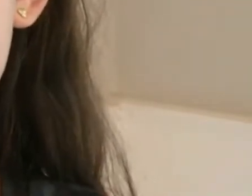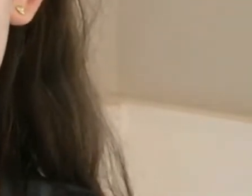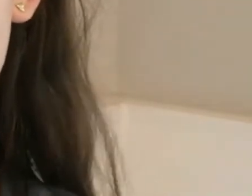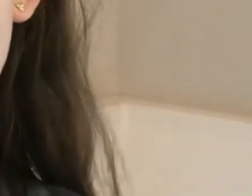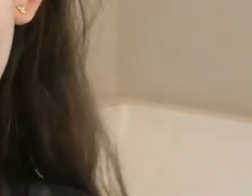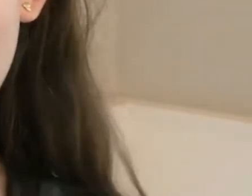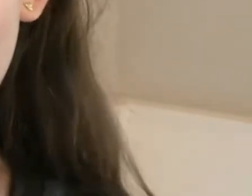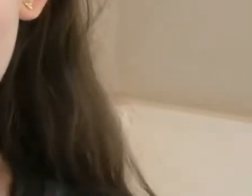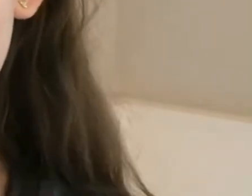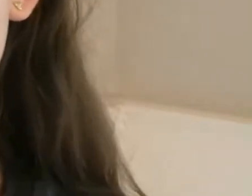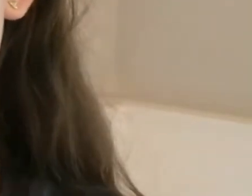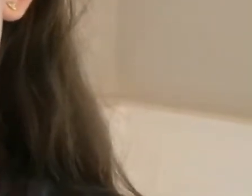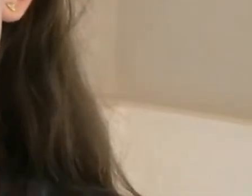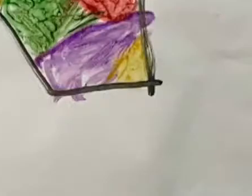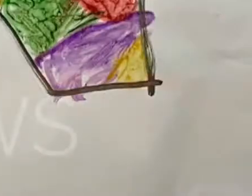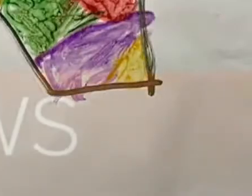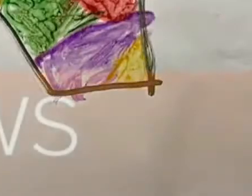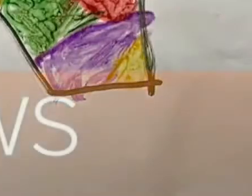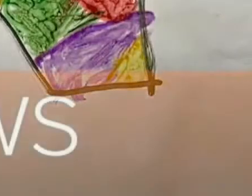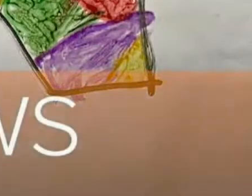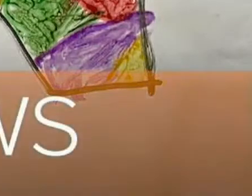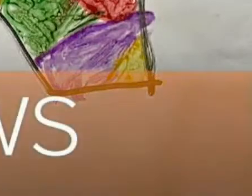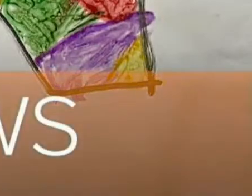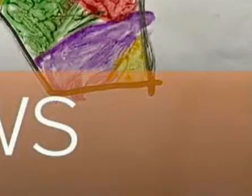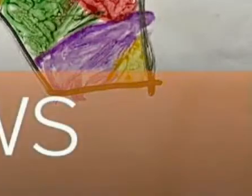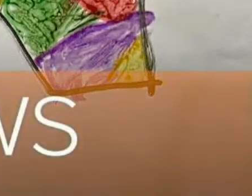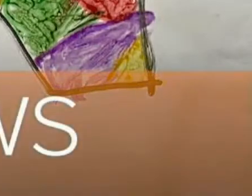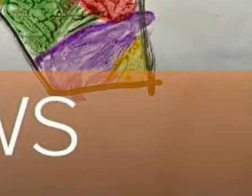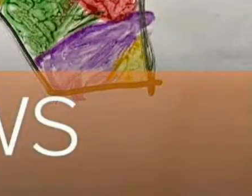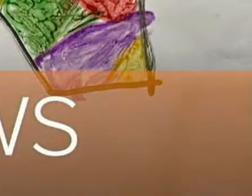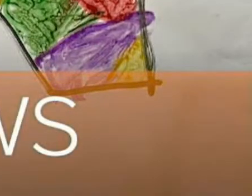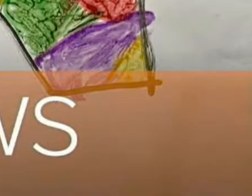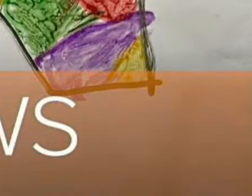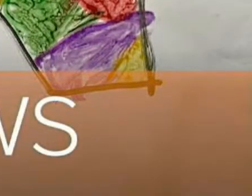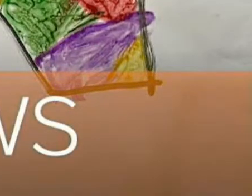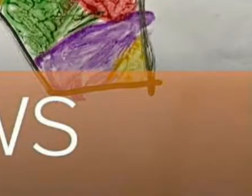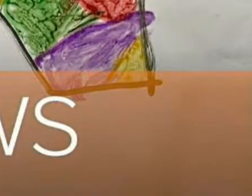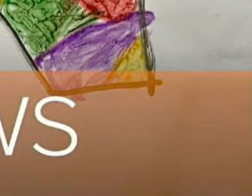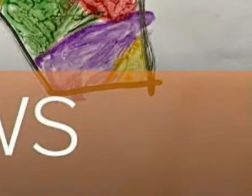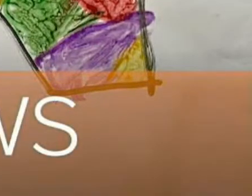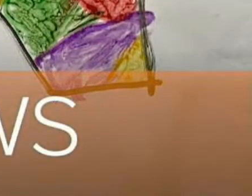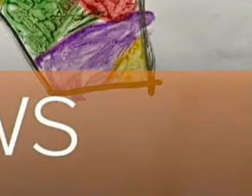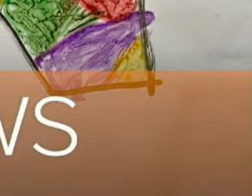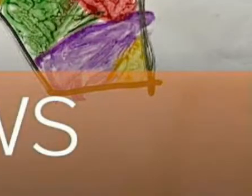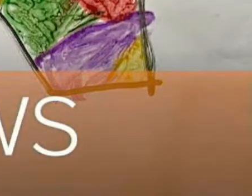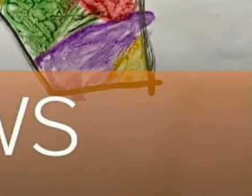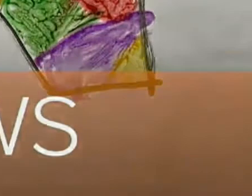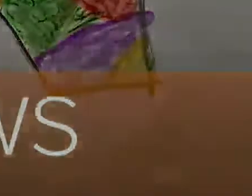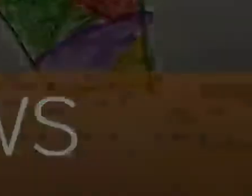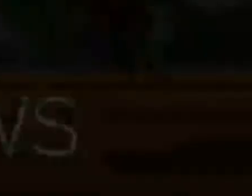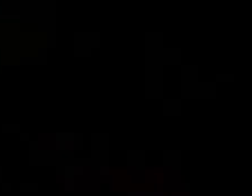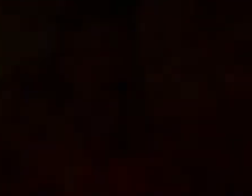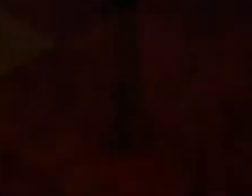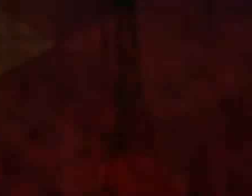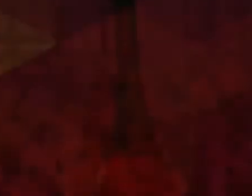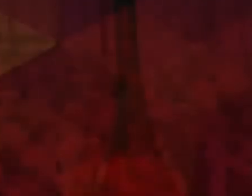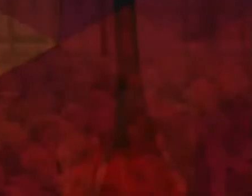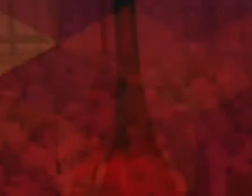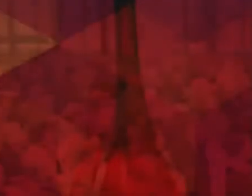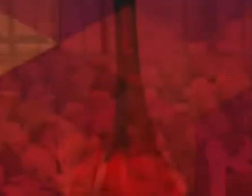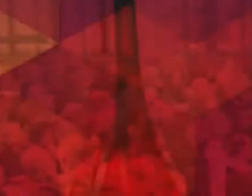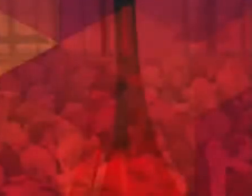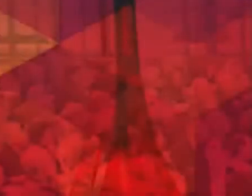Good morning and welcome back to Kids Good News, a program dedicated to sharing the news from all around from kids. I'm Violet, one of your